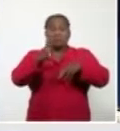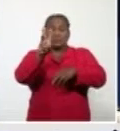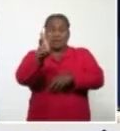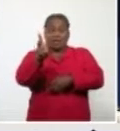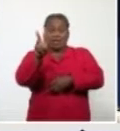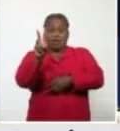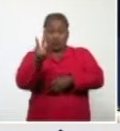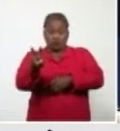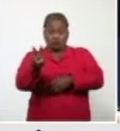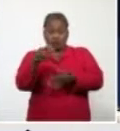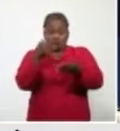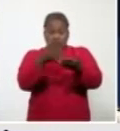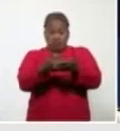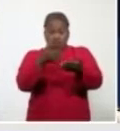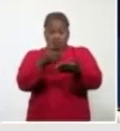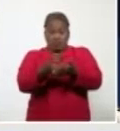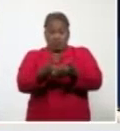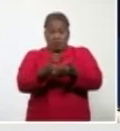889 people.